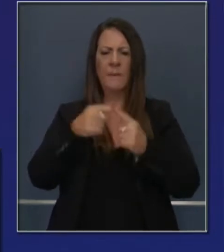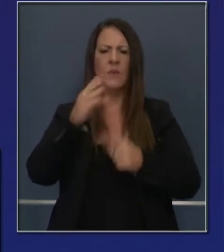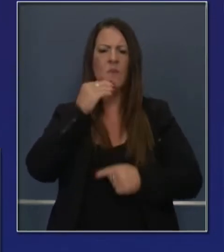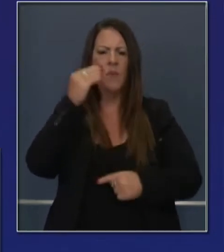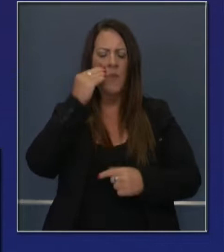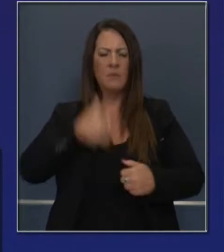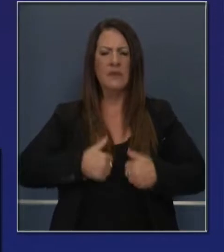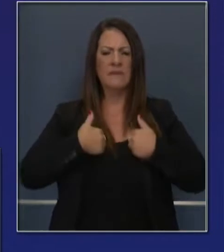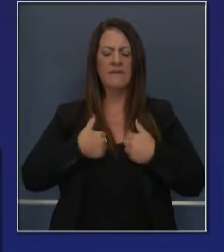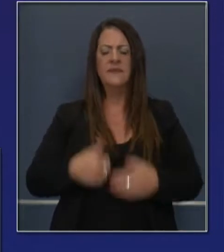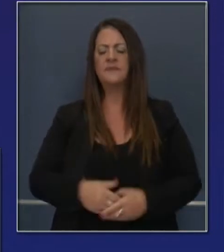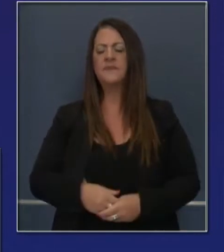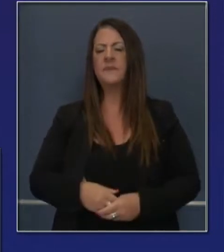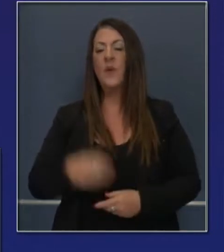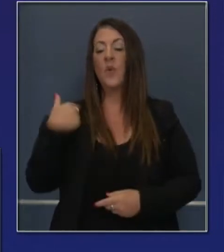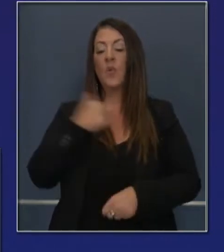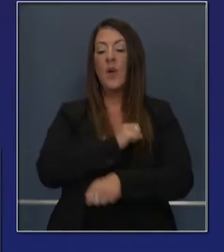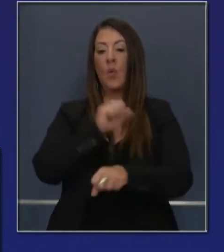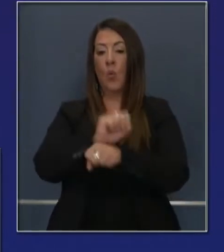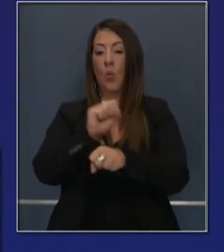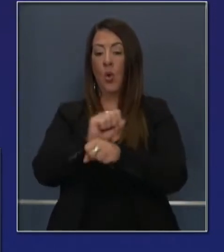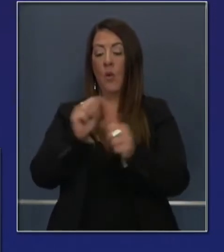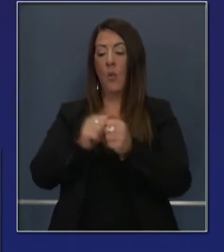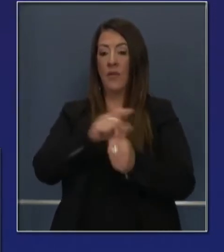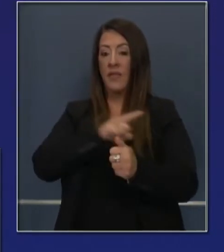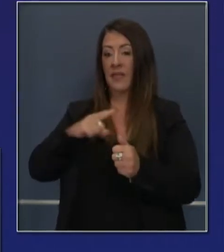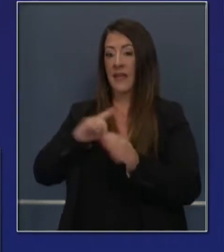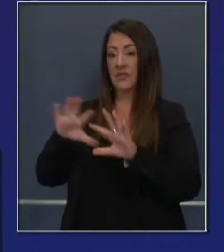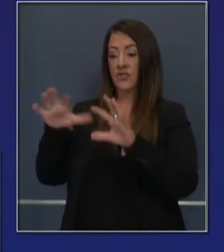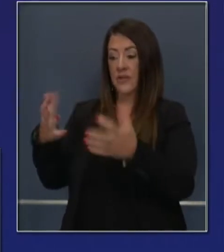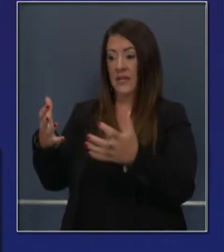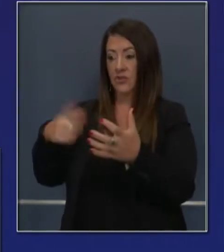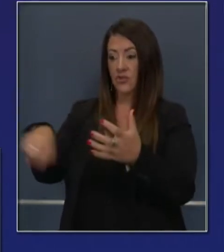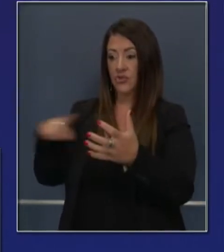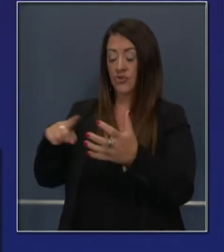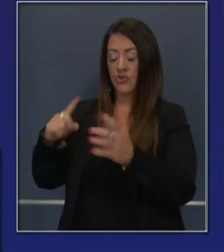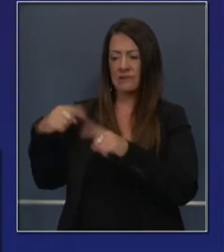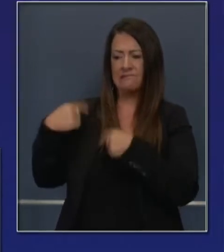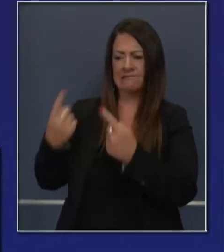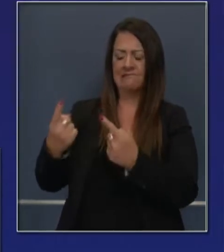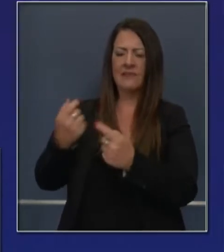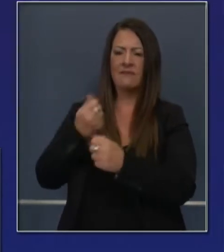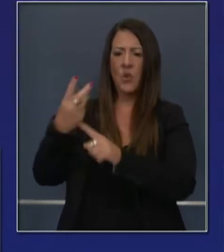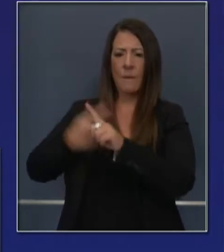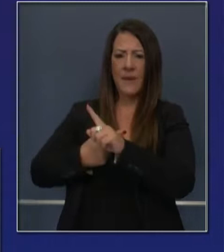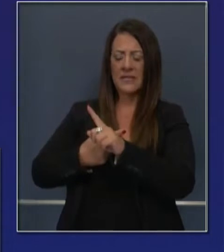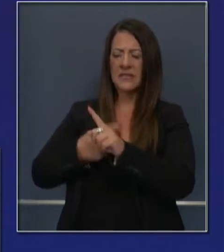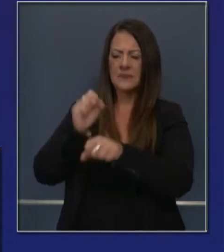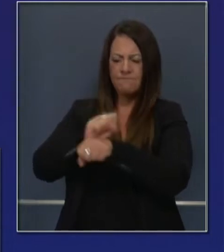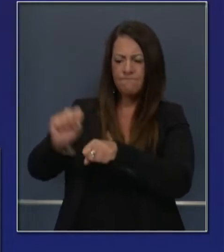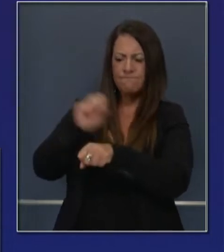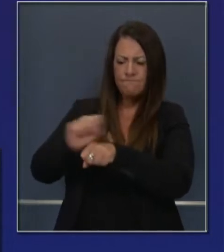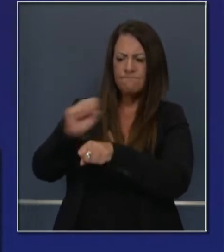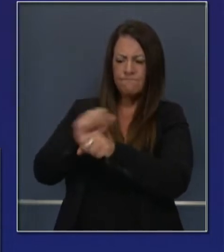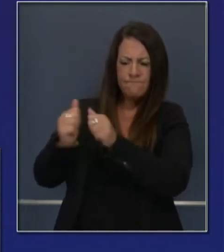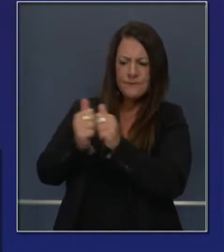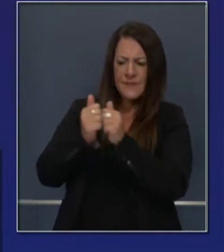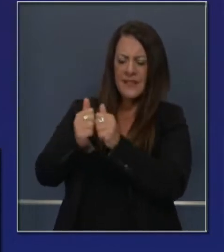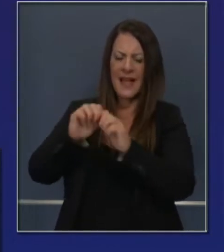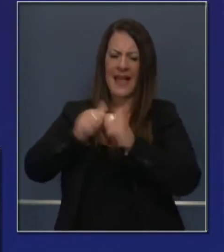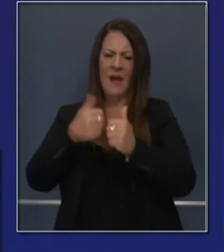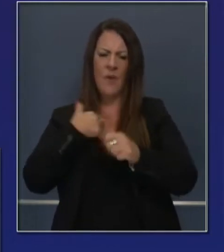closely with the legislature over the course of the last number of months. We had put together a number of